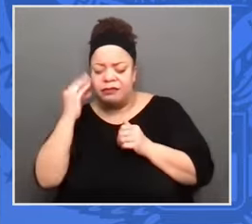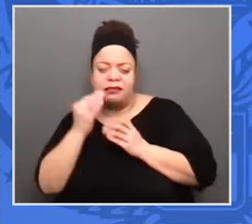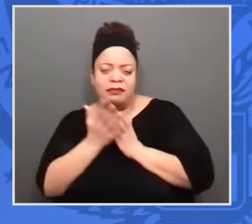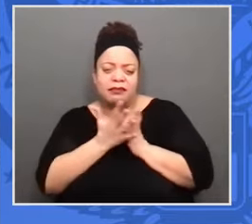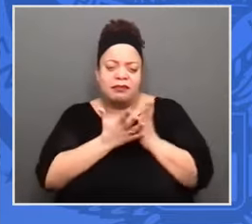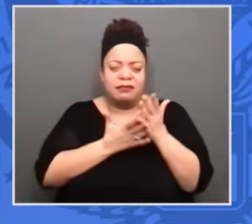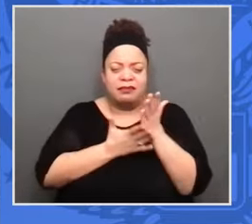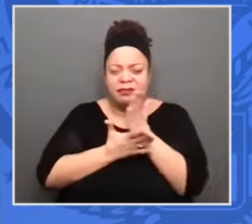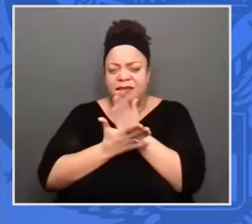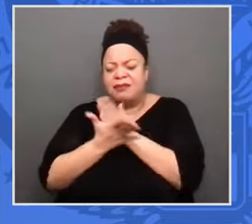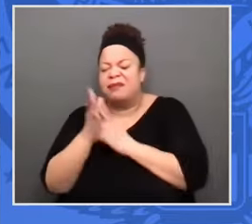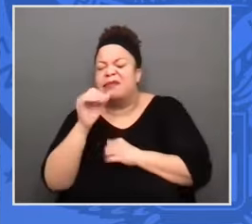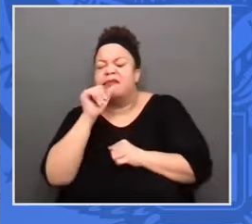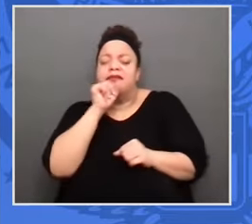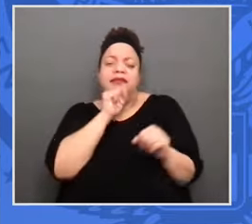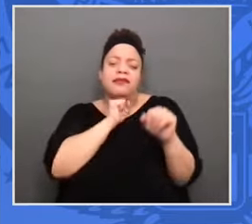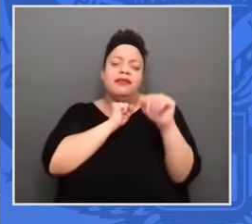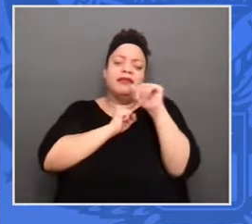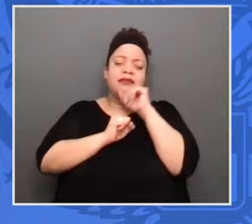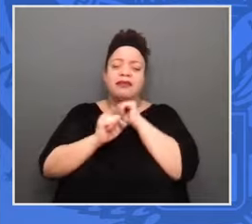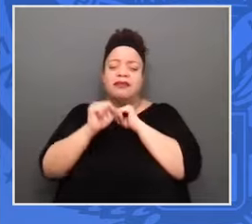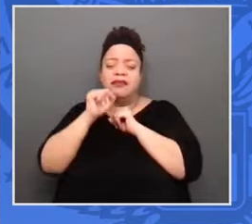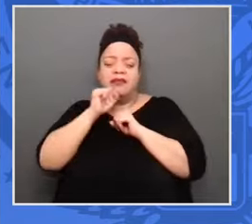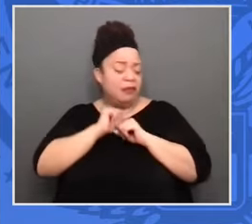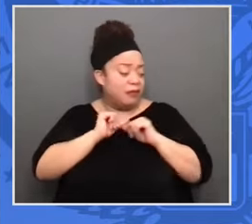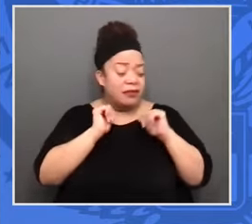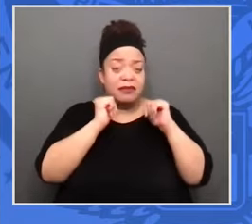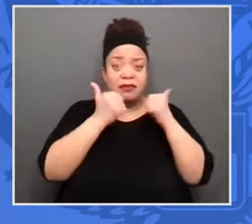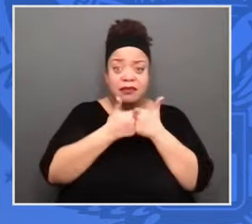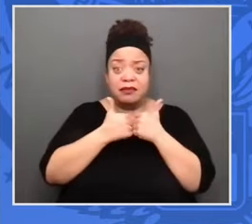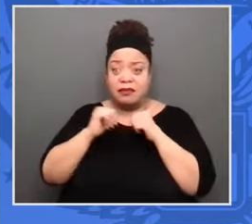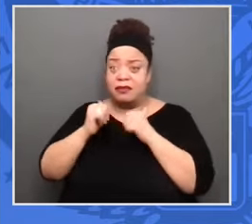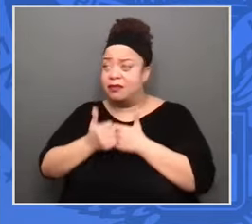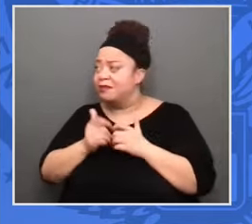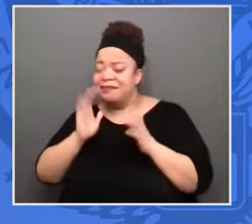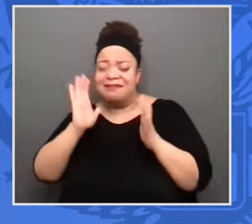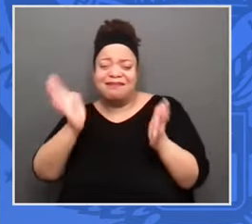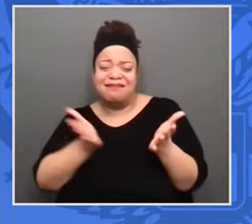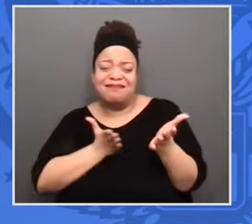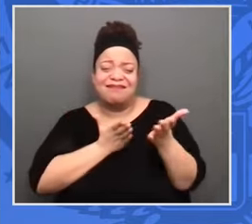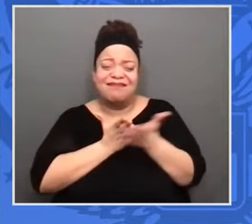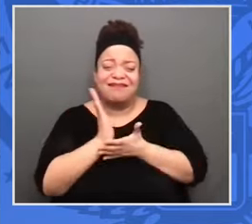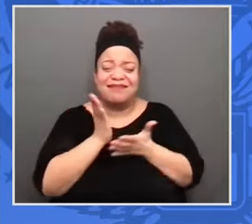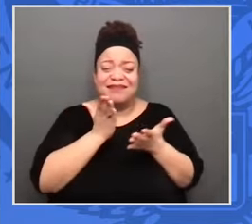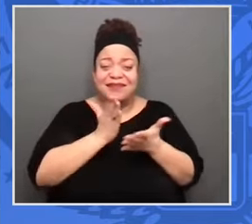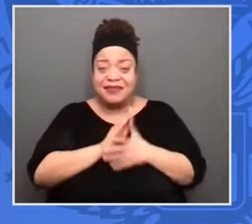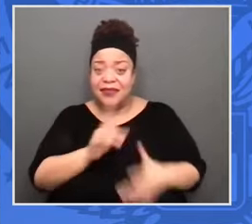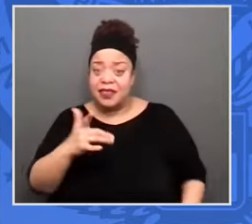Little darling, it feels like years since it's been here.